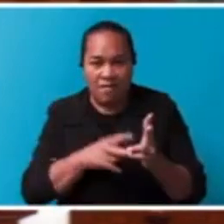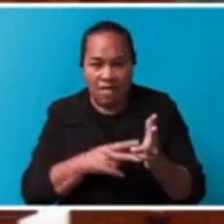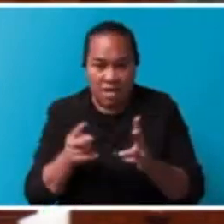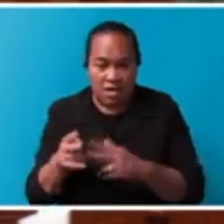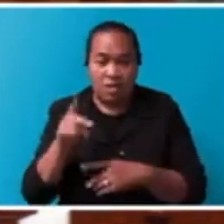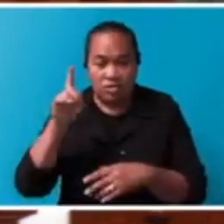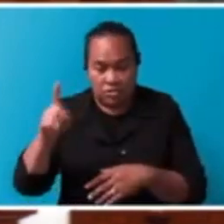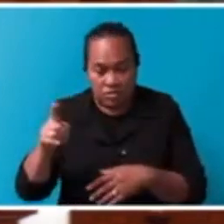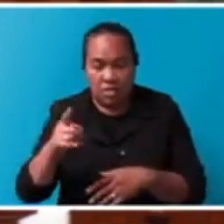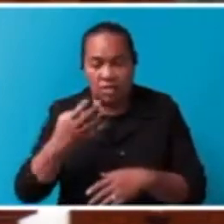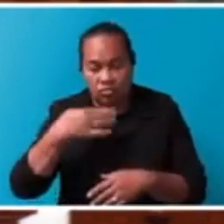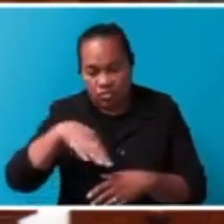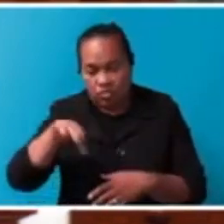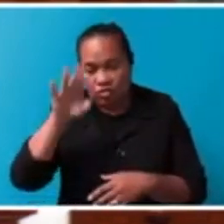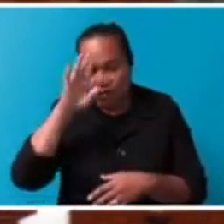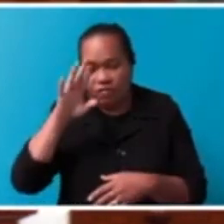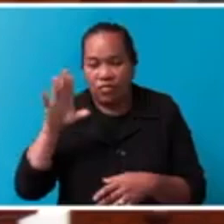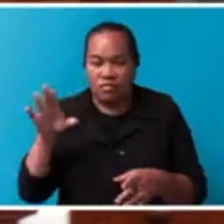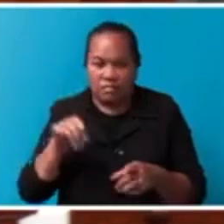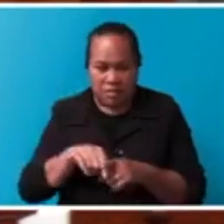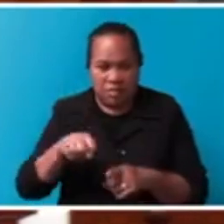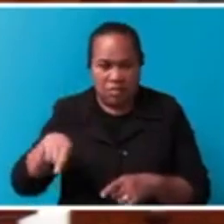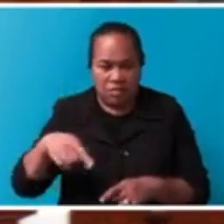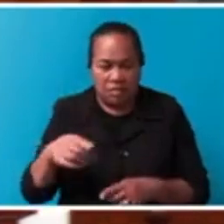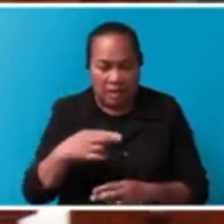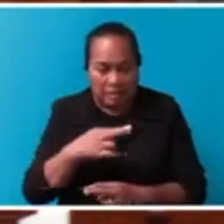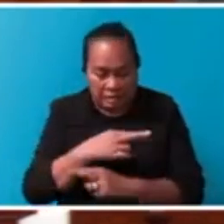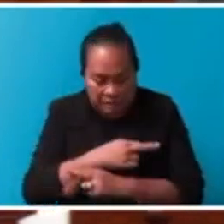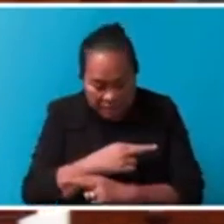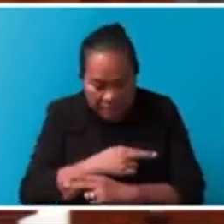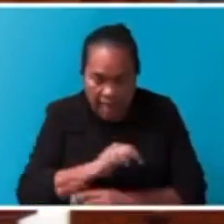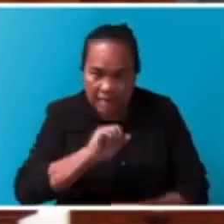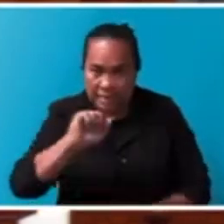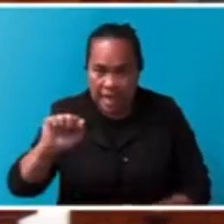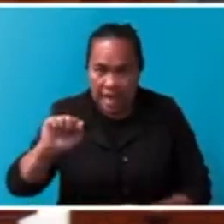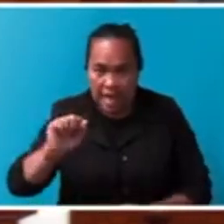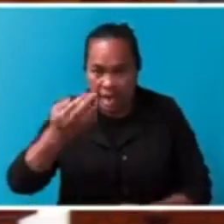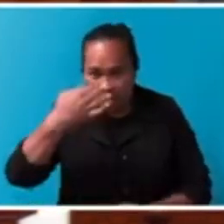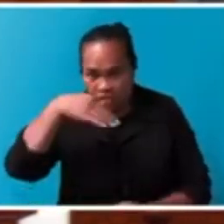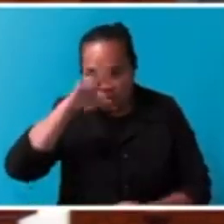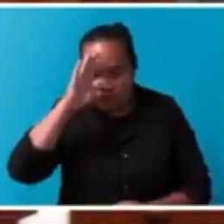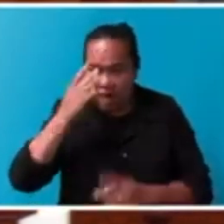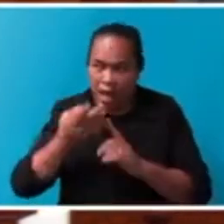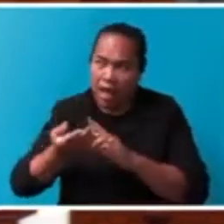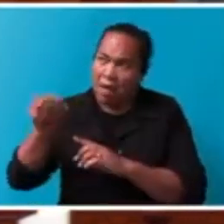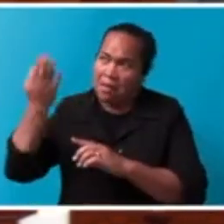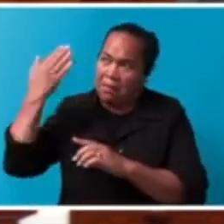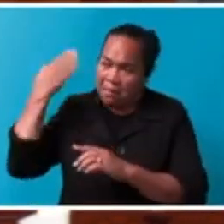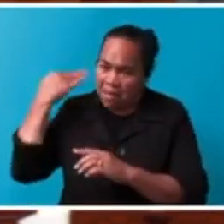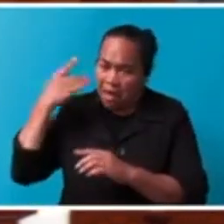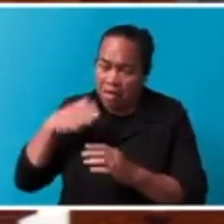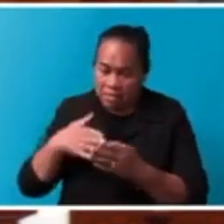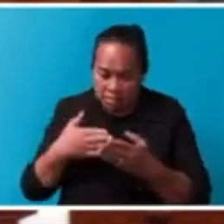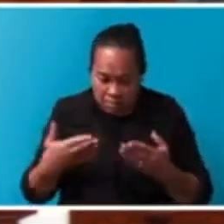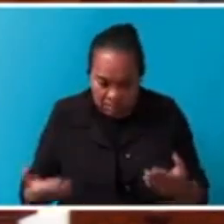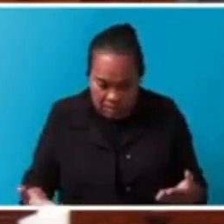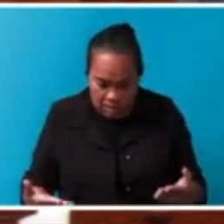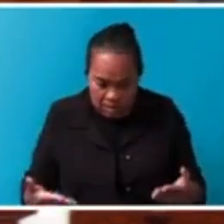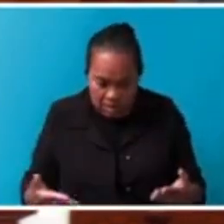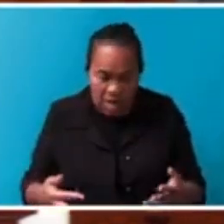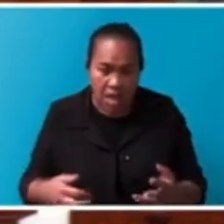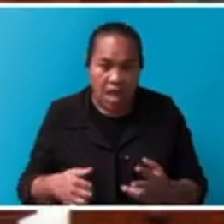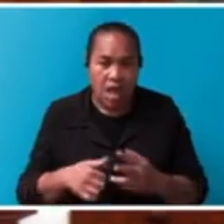I pay my respect to their chiefs, past and present, as well as